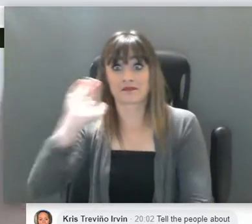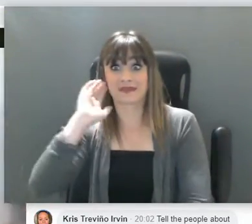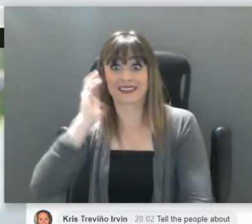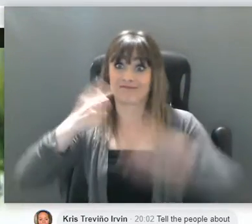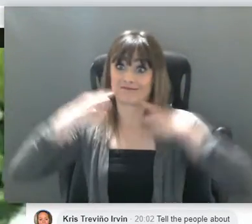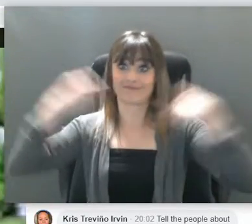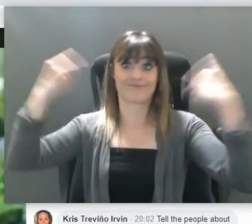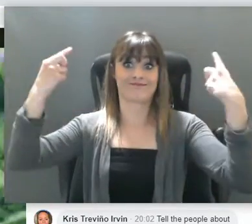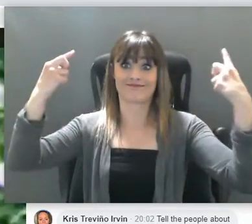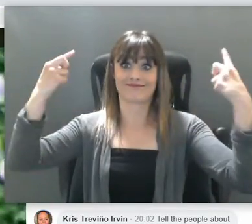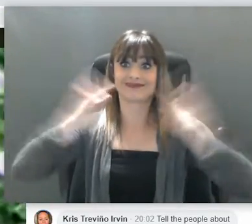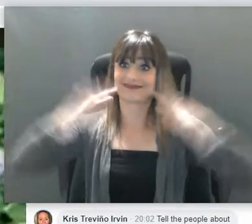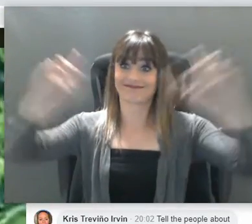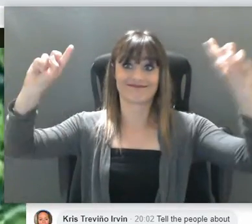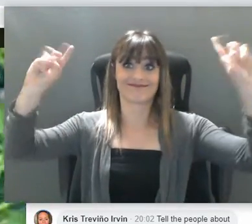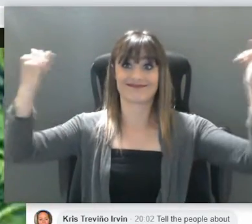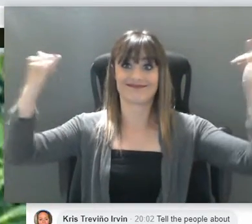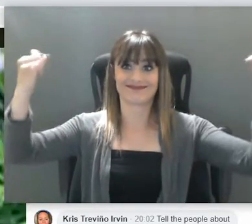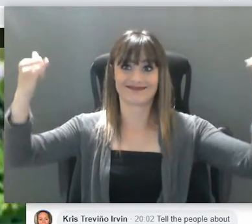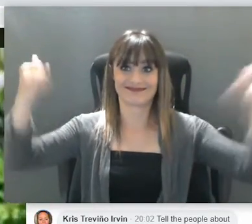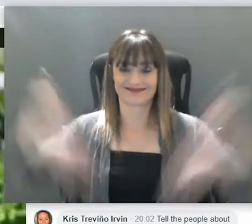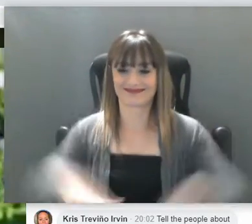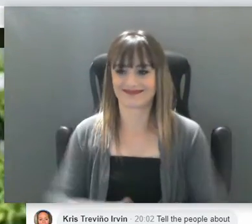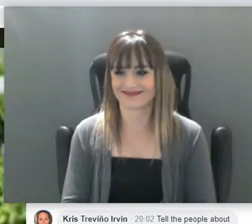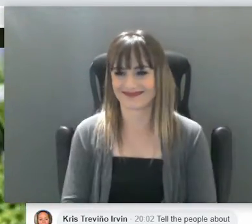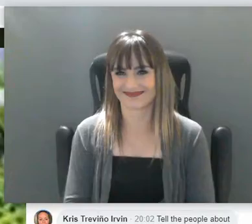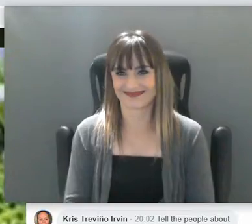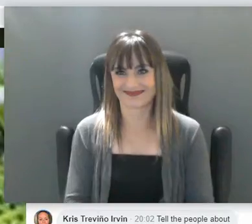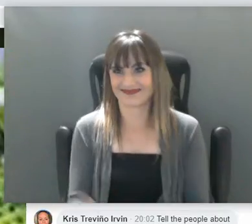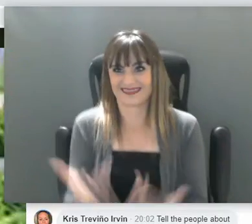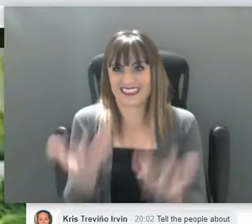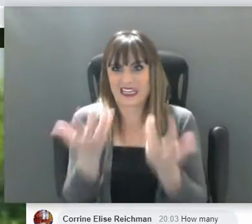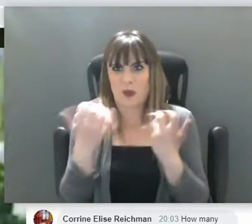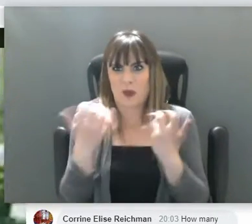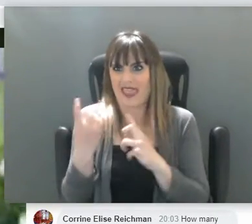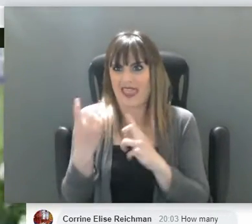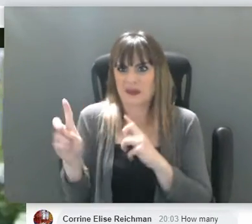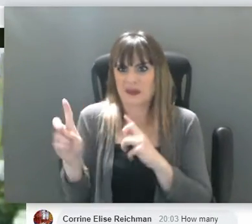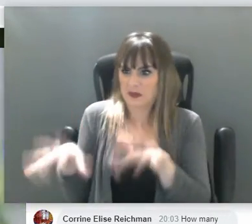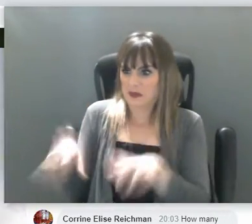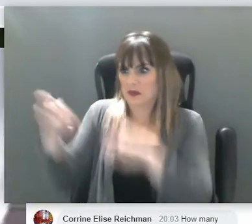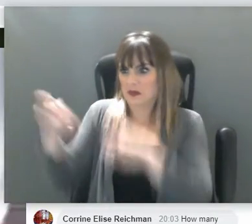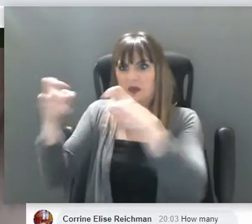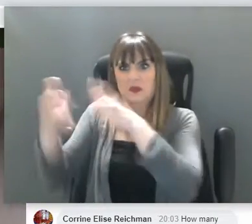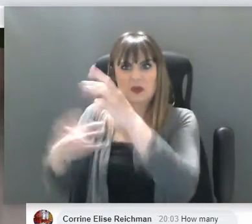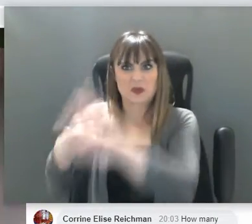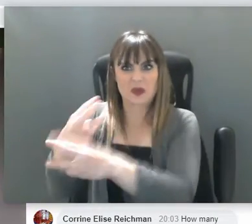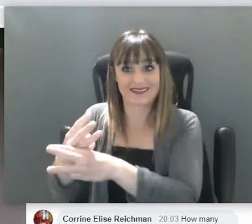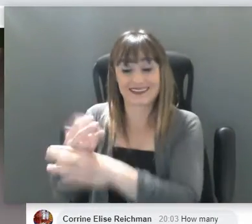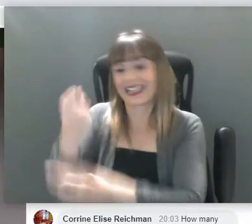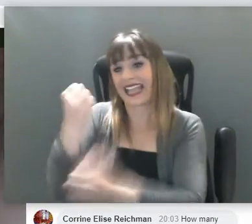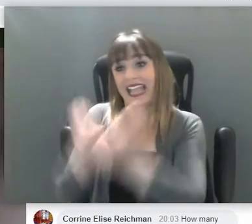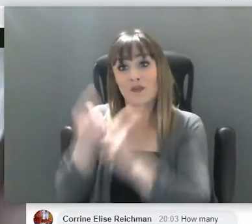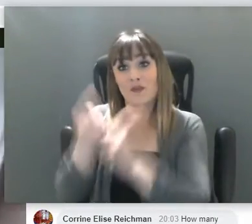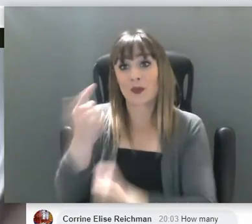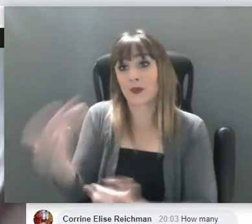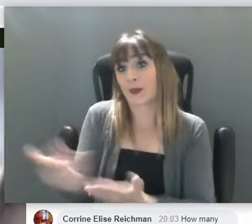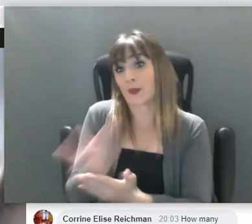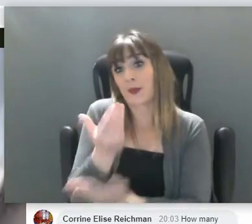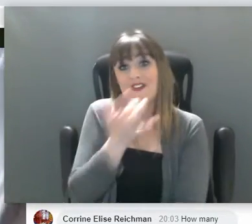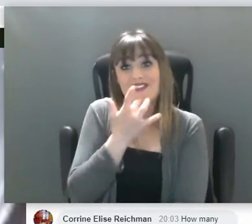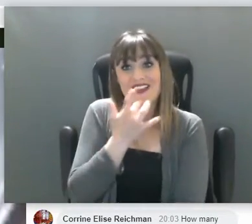I don't know about that. I don't know. They'll outnumber us here real quick if we do that. It's everybody's new favorite animal. So Megan, you might have